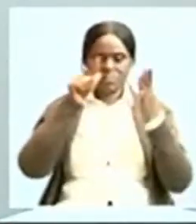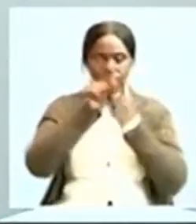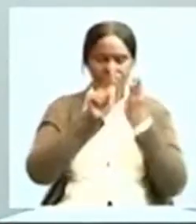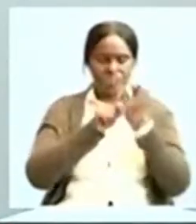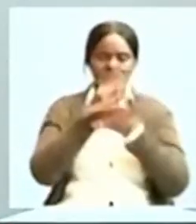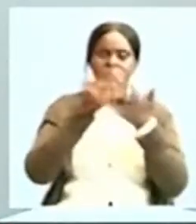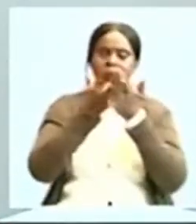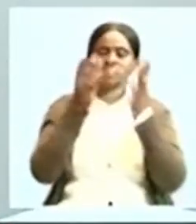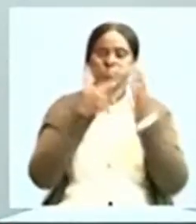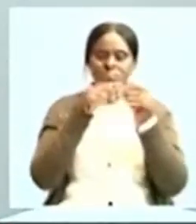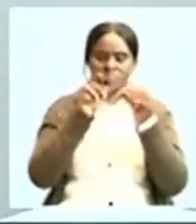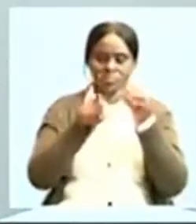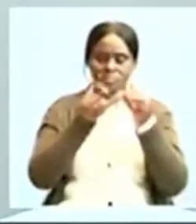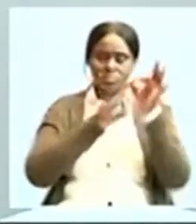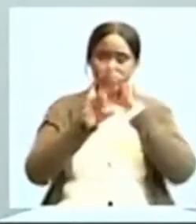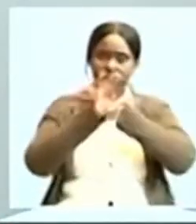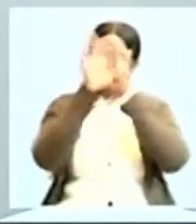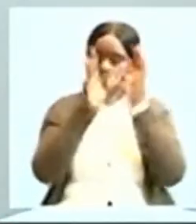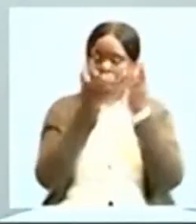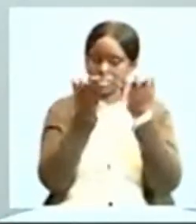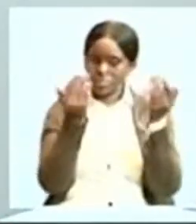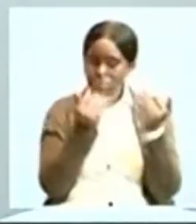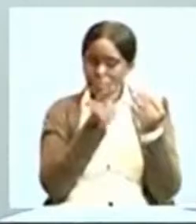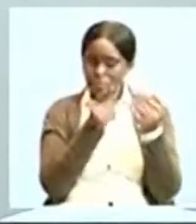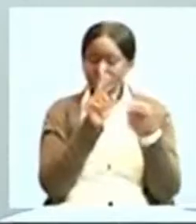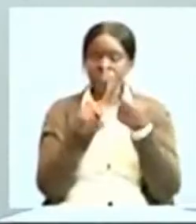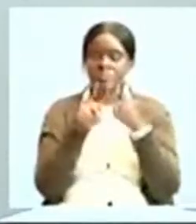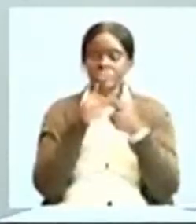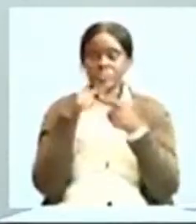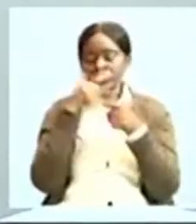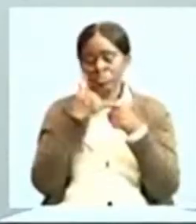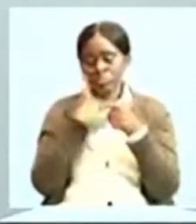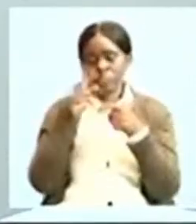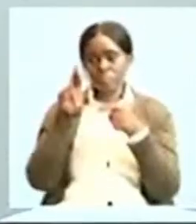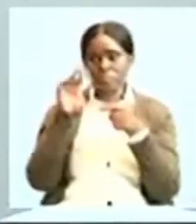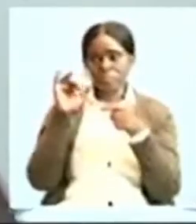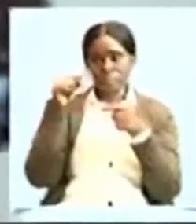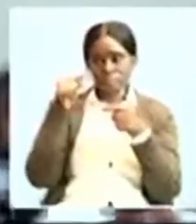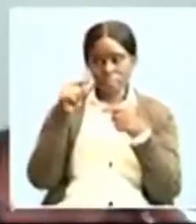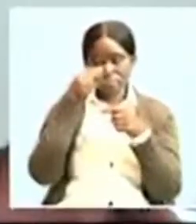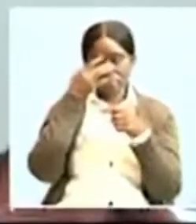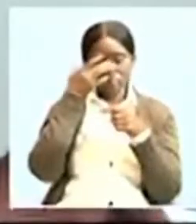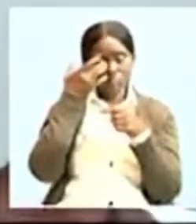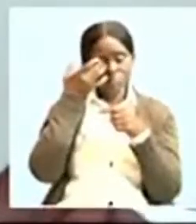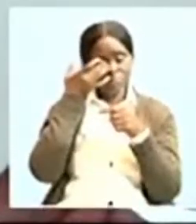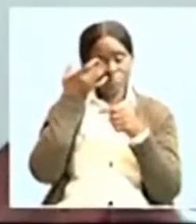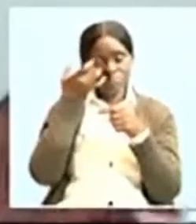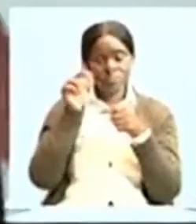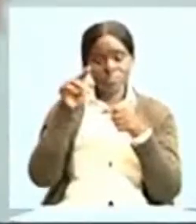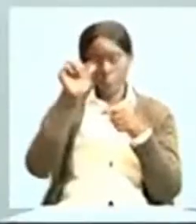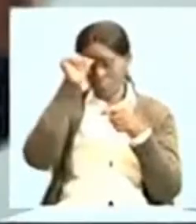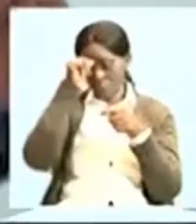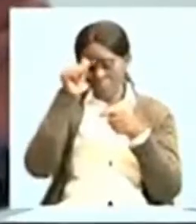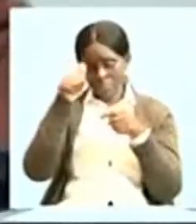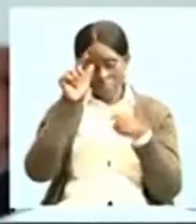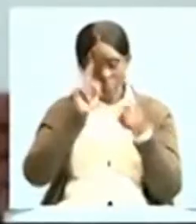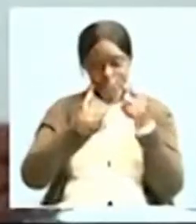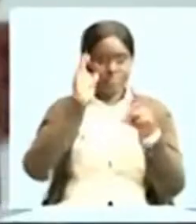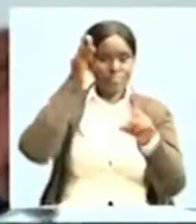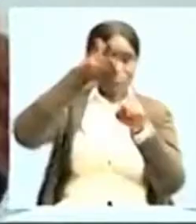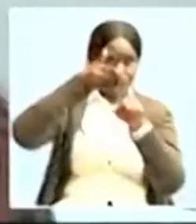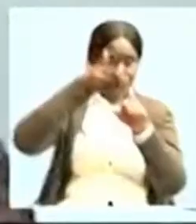that I need to clarify, where our friends who have the rigs, majority of them are Indians and cannot